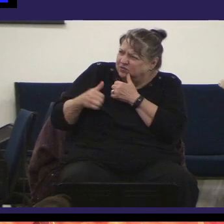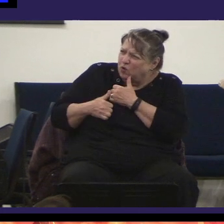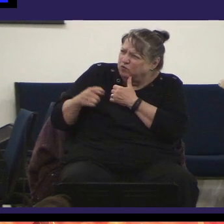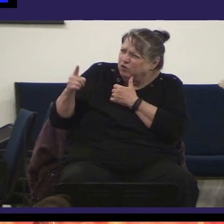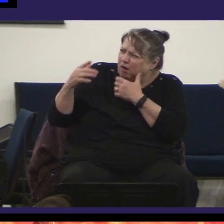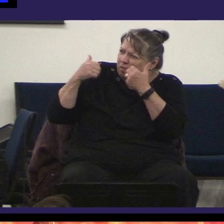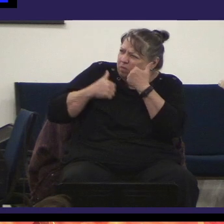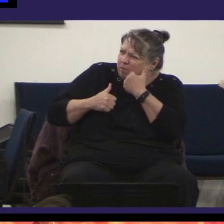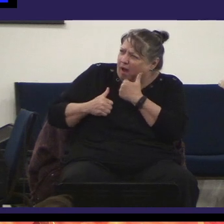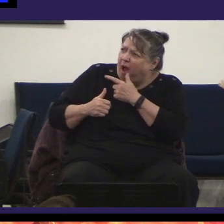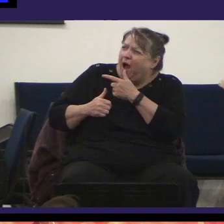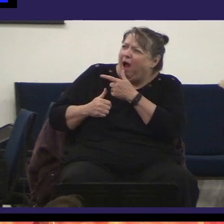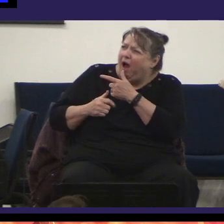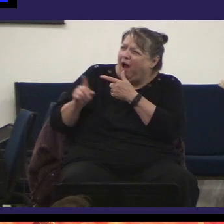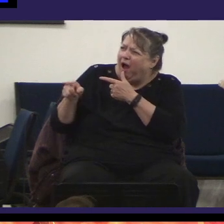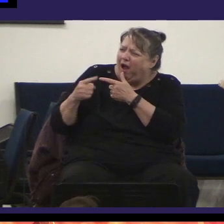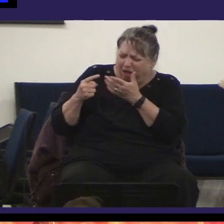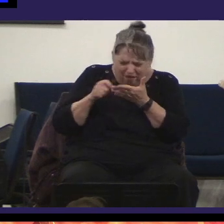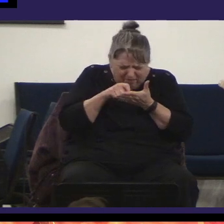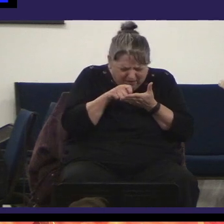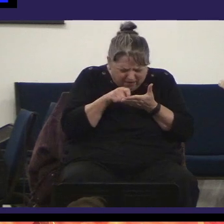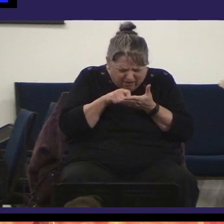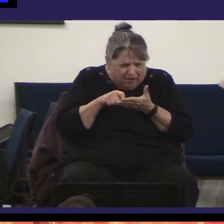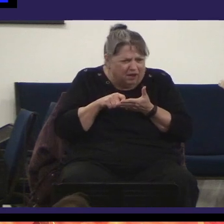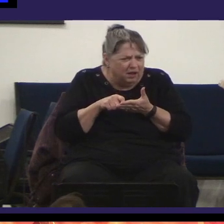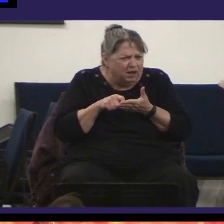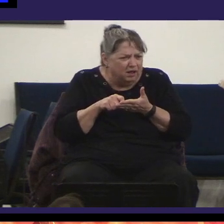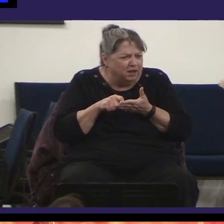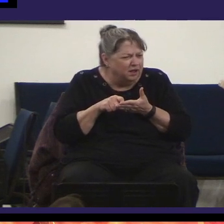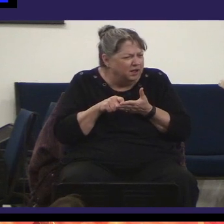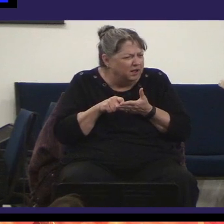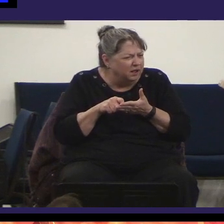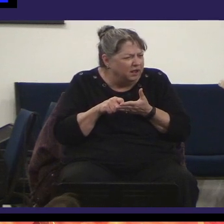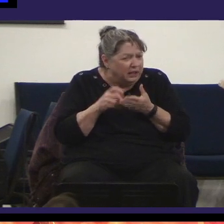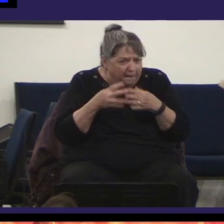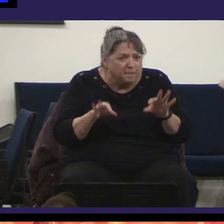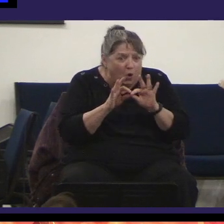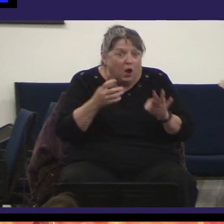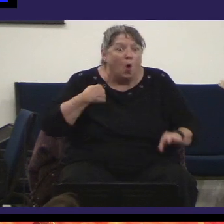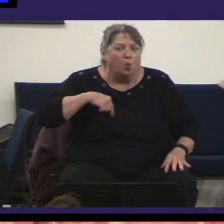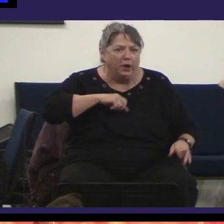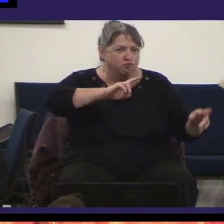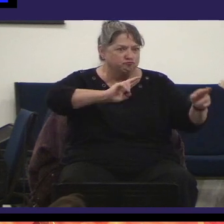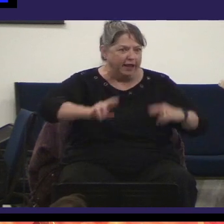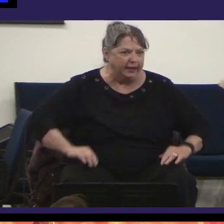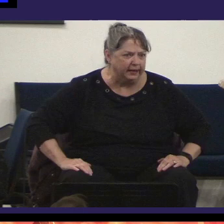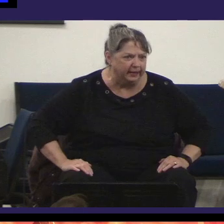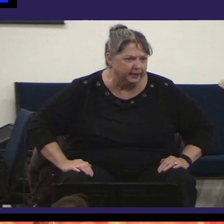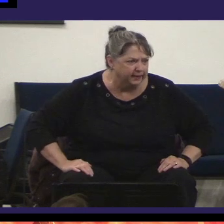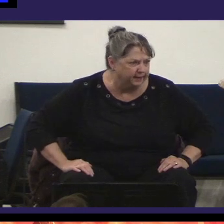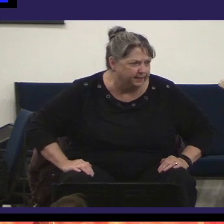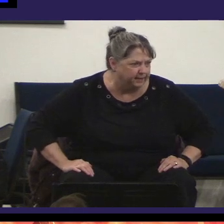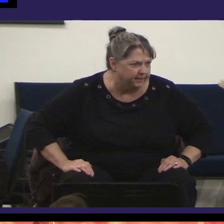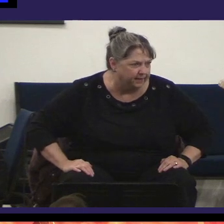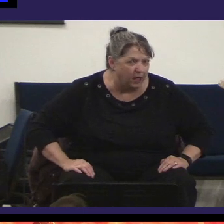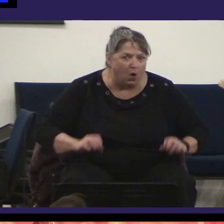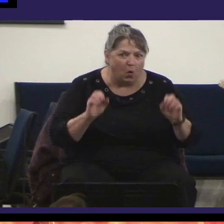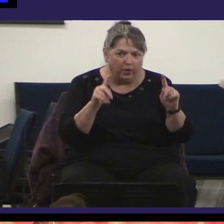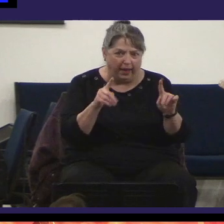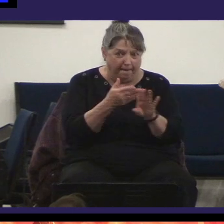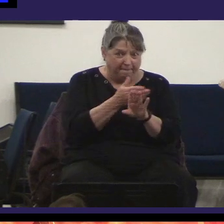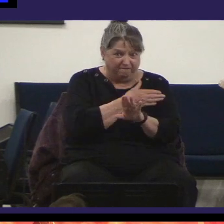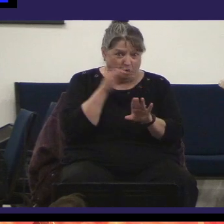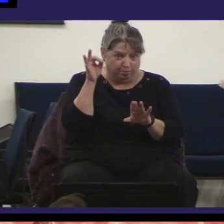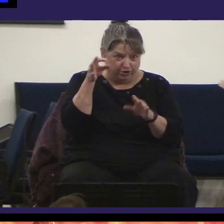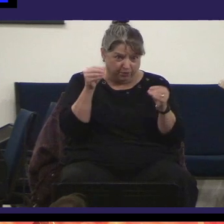And so we need to make sure that we are prepared. Amen? So what I want you to do is join me in prayer, please. And I want you to